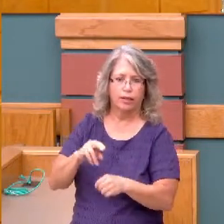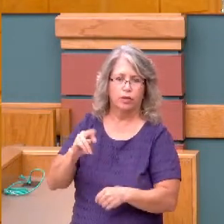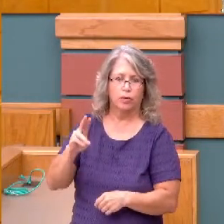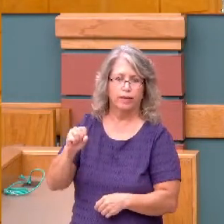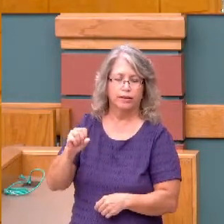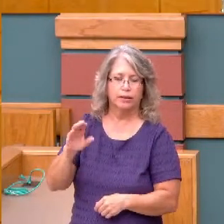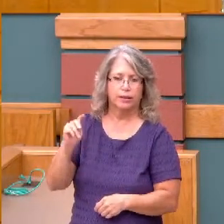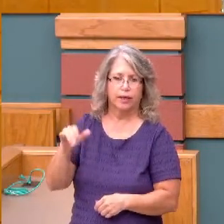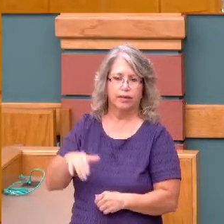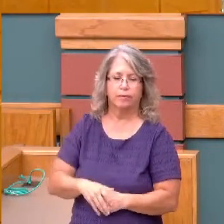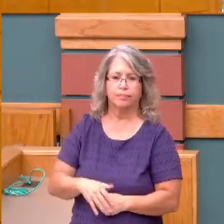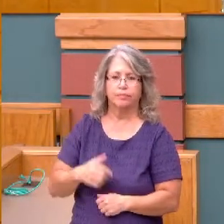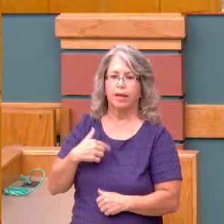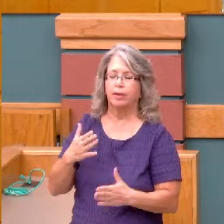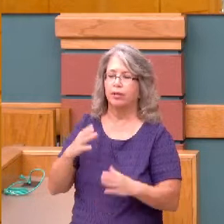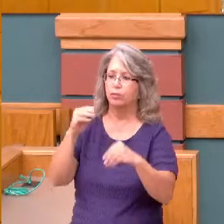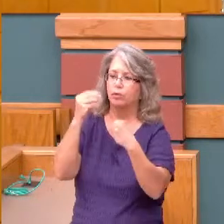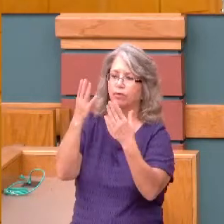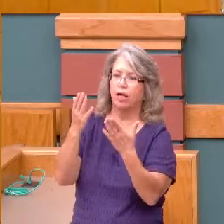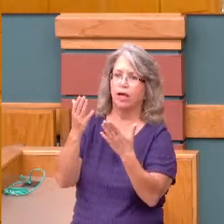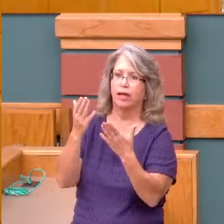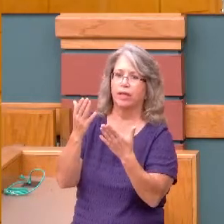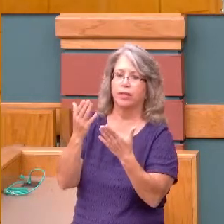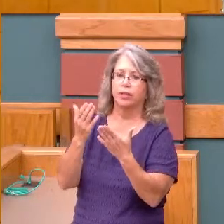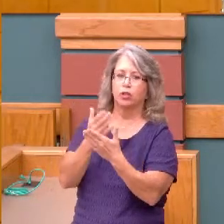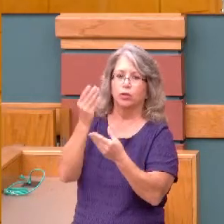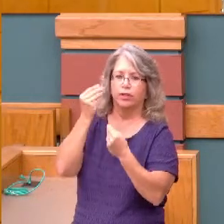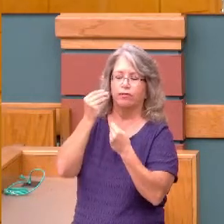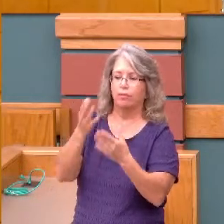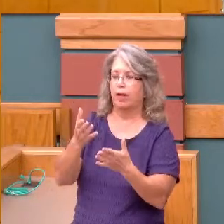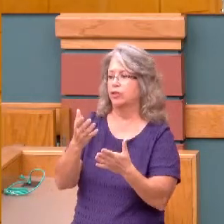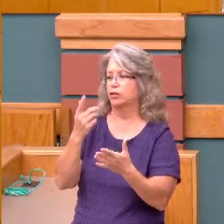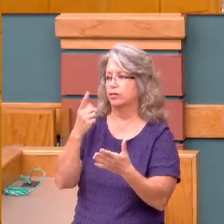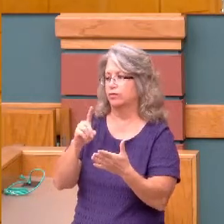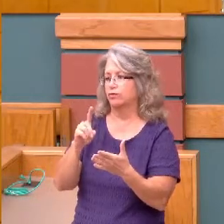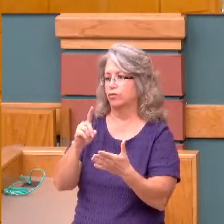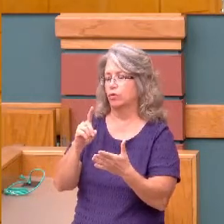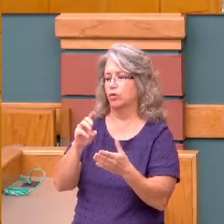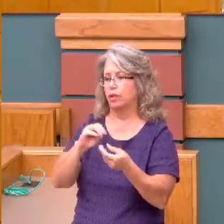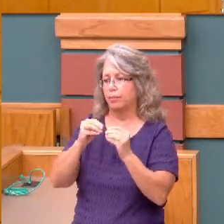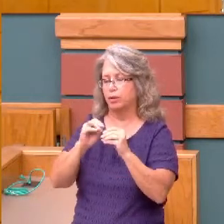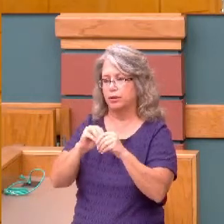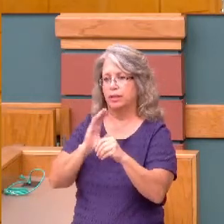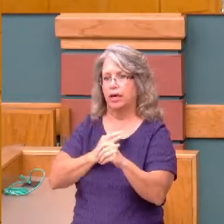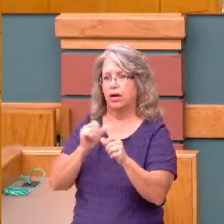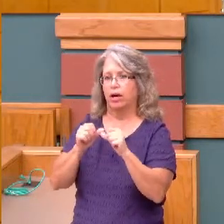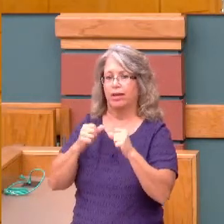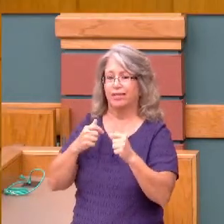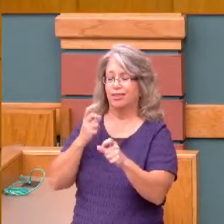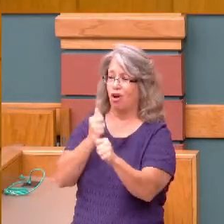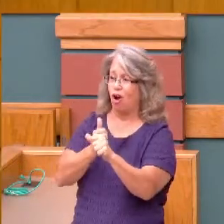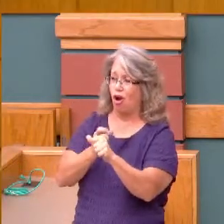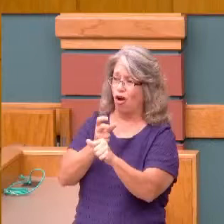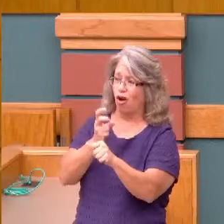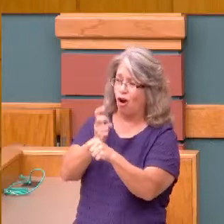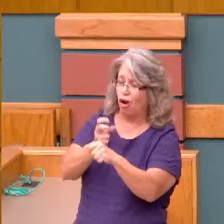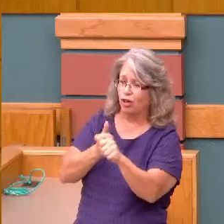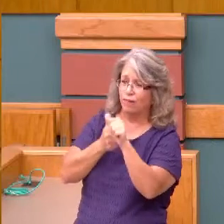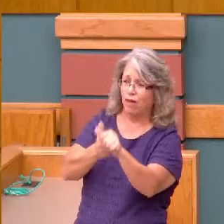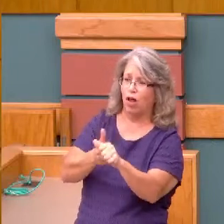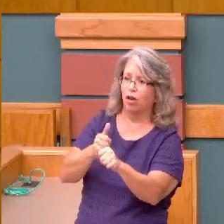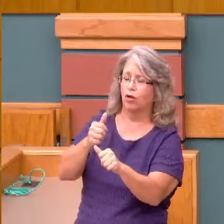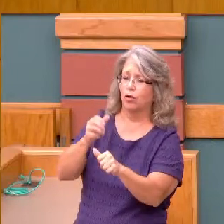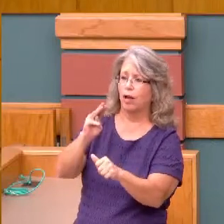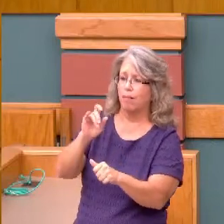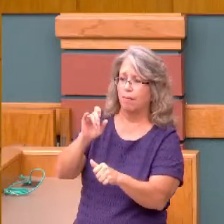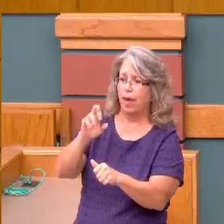situation for COVID-19 in our area. It's kind of hard to follow the mayor and the judge who have already done a great job in explaining. But I'm going to go over the numbers